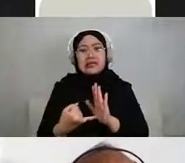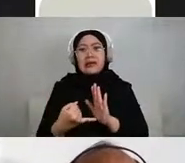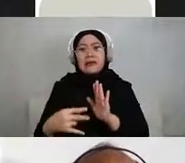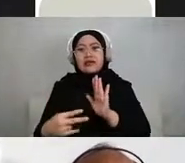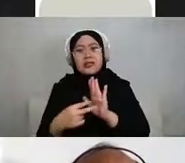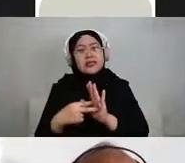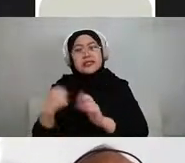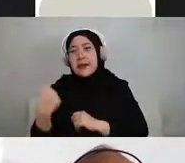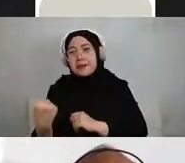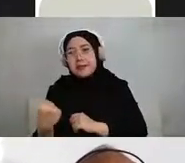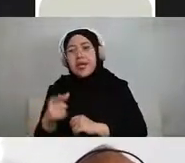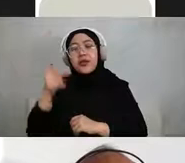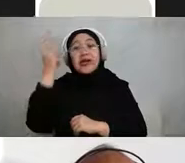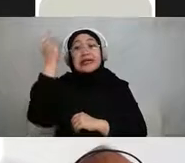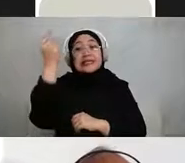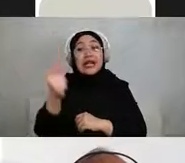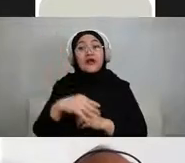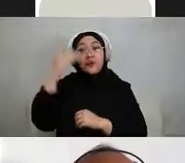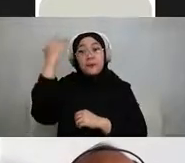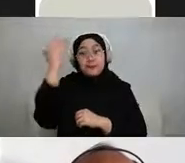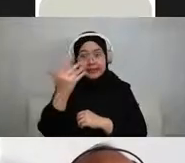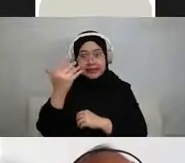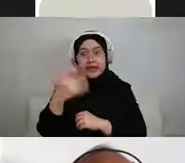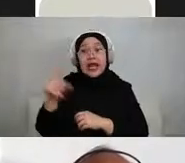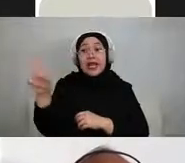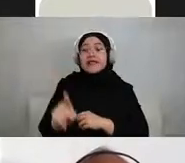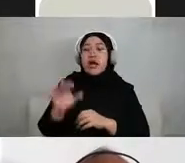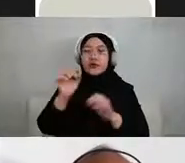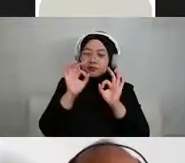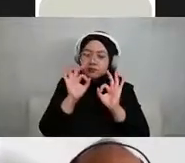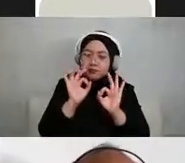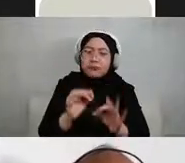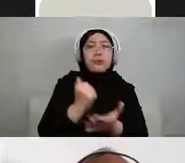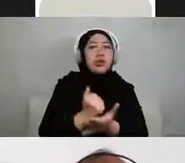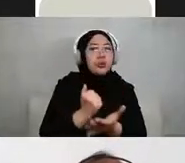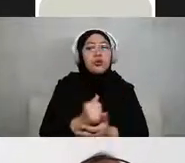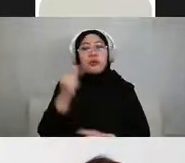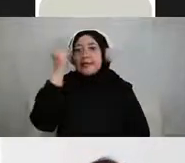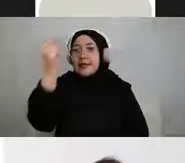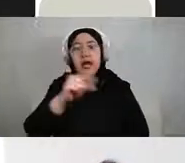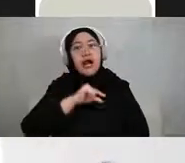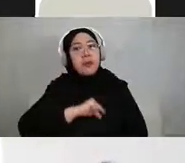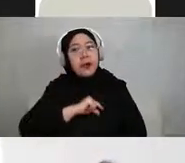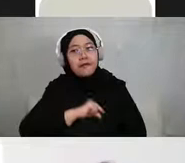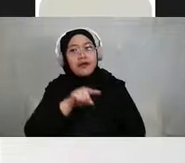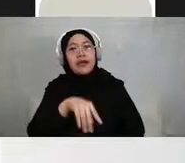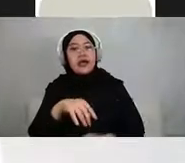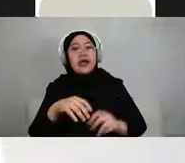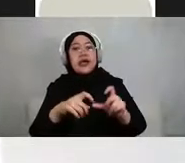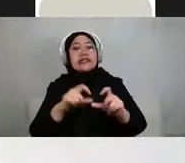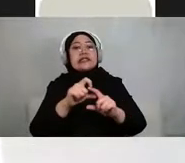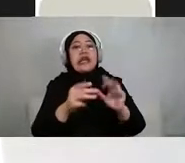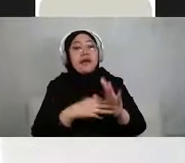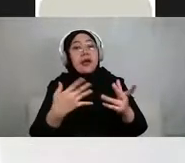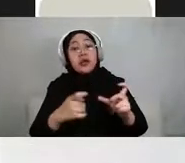operation, so that we can plan, we can utilize max the our resources to the max. And